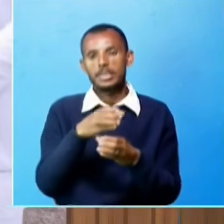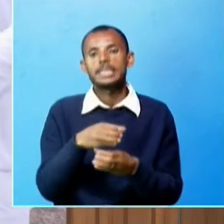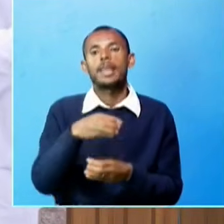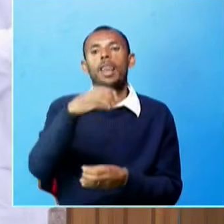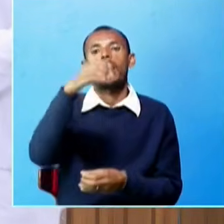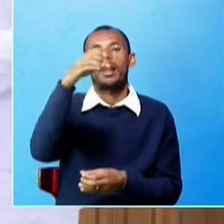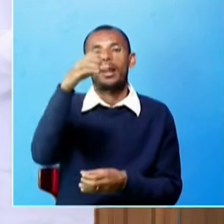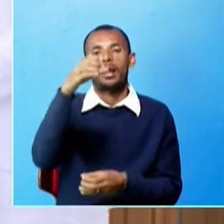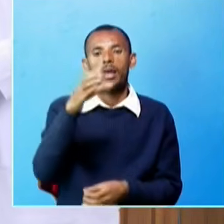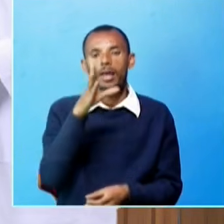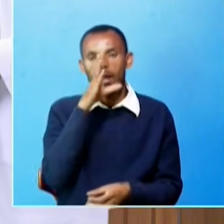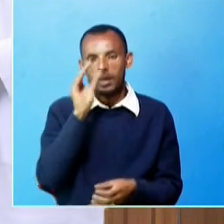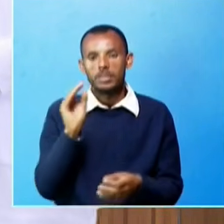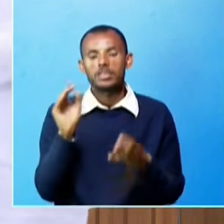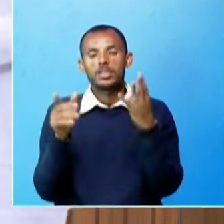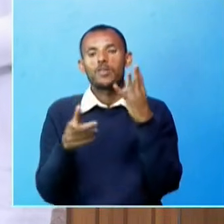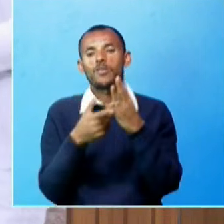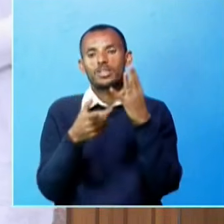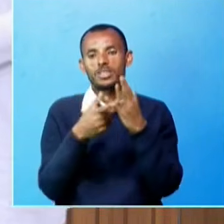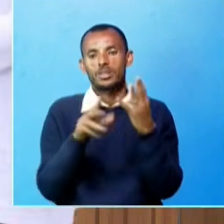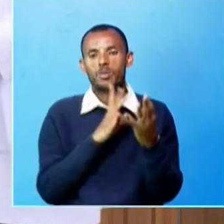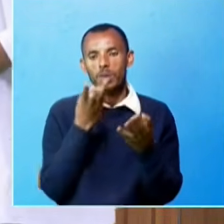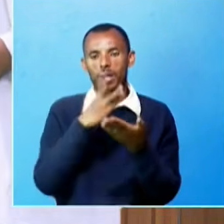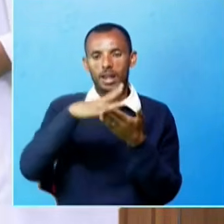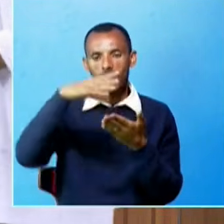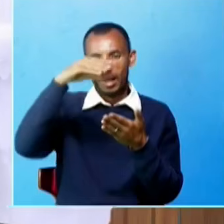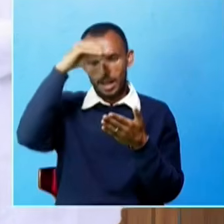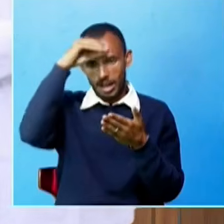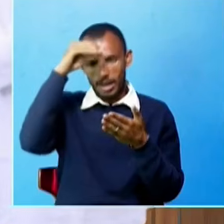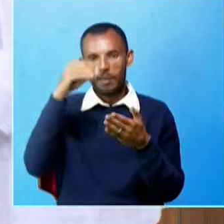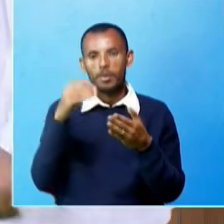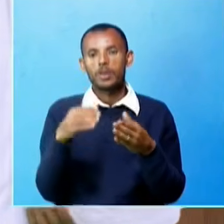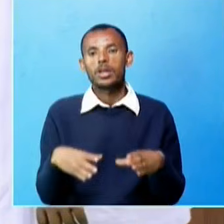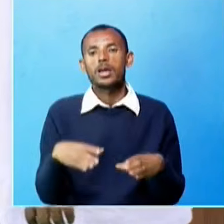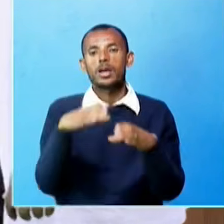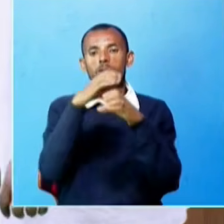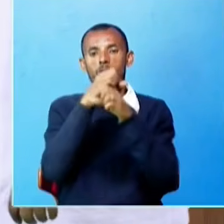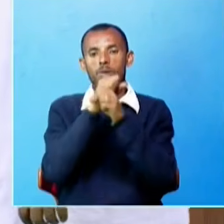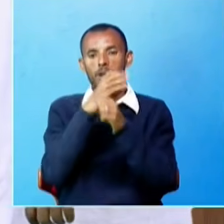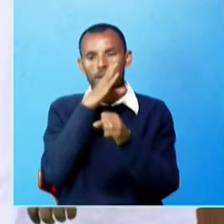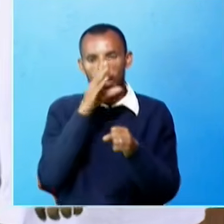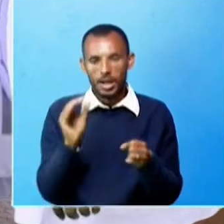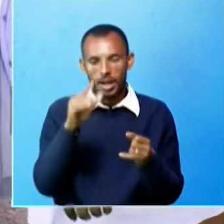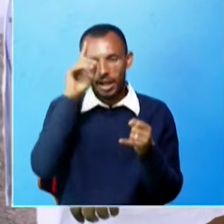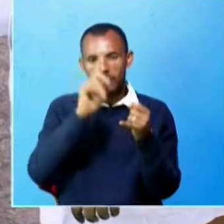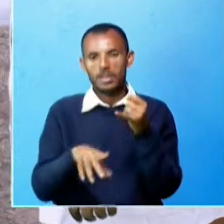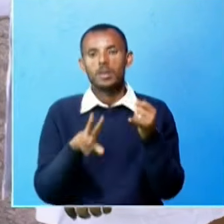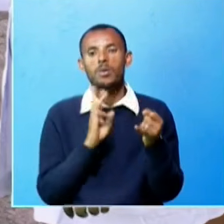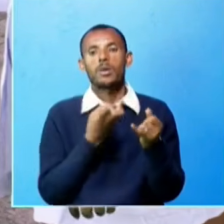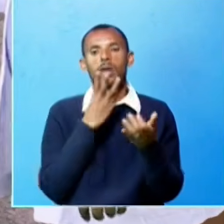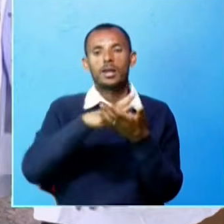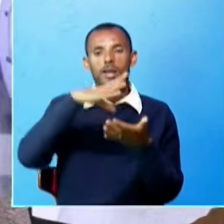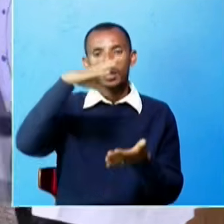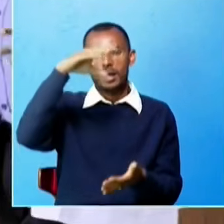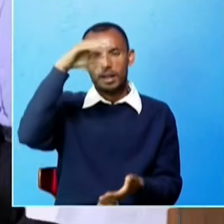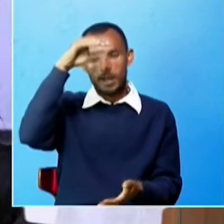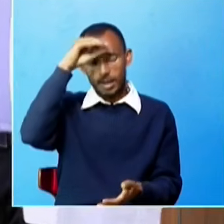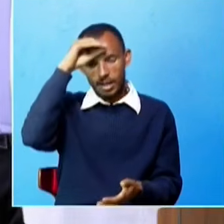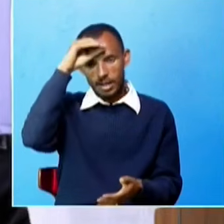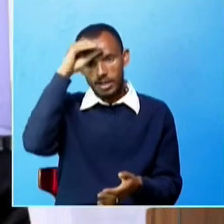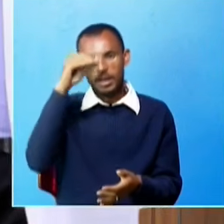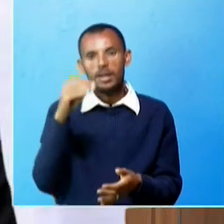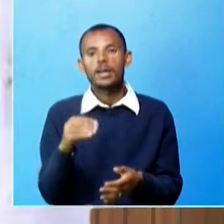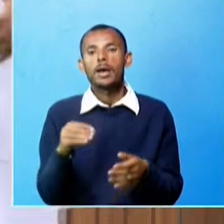cylinder. And the fourth one is a cone. And lastly, we will see a